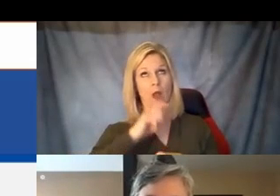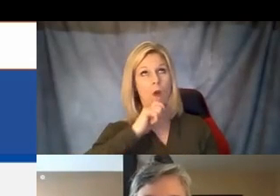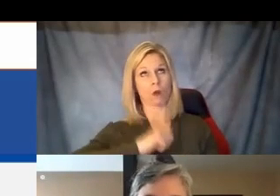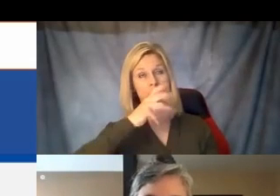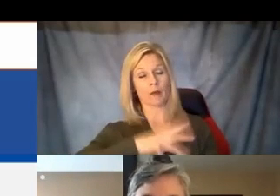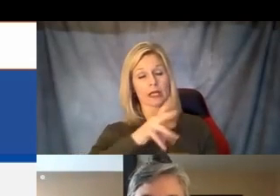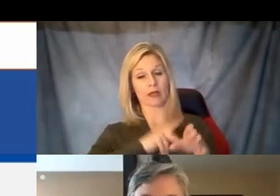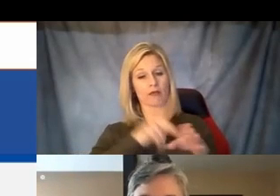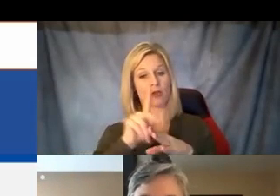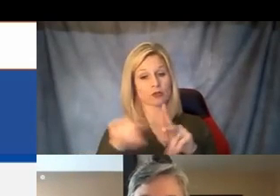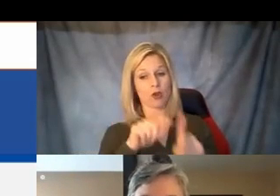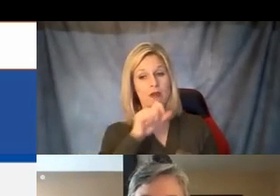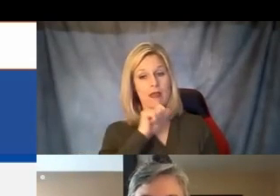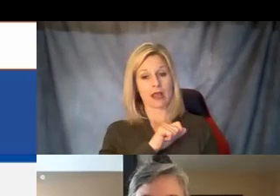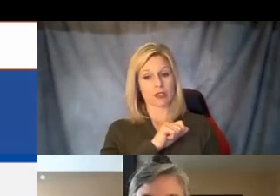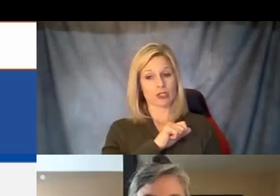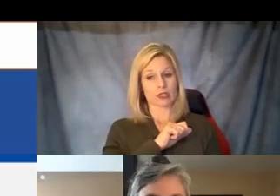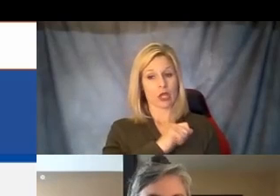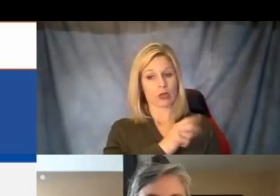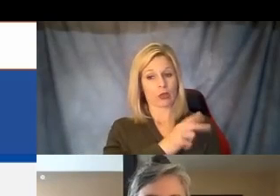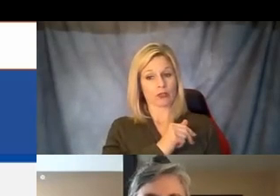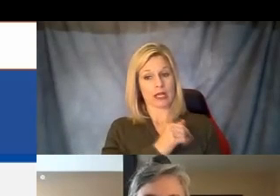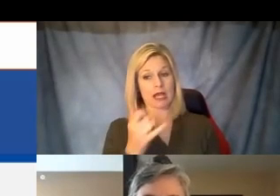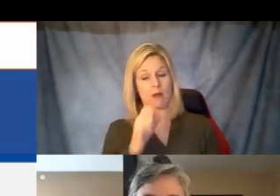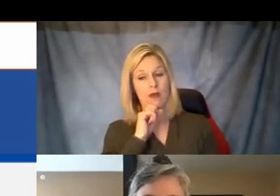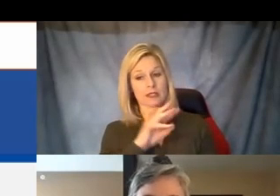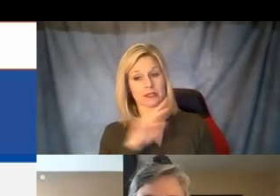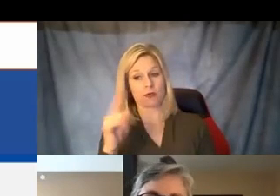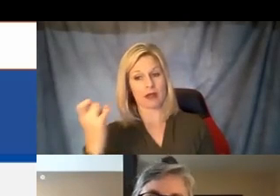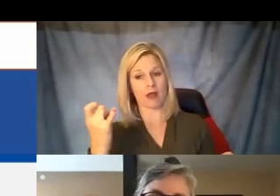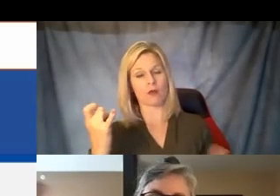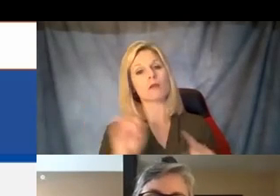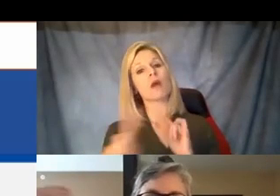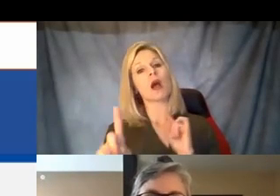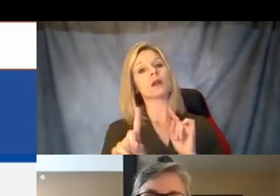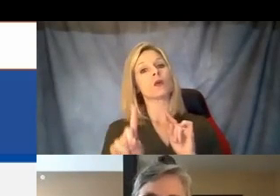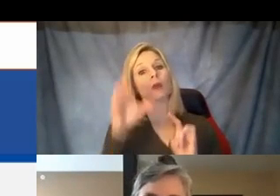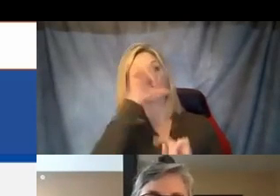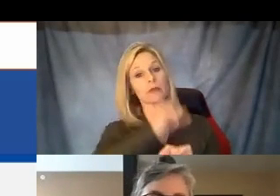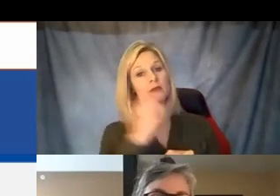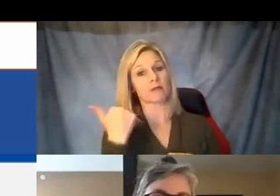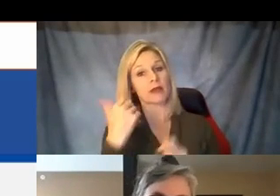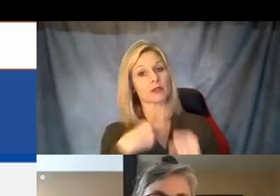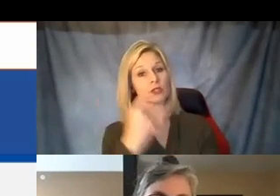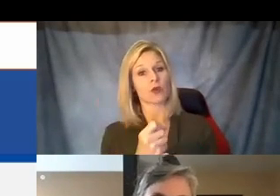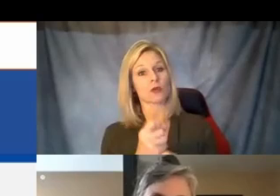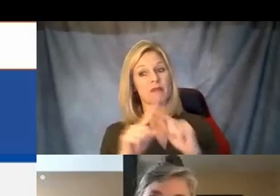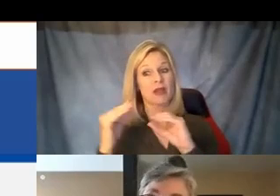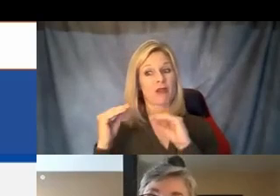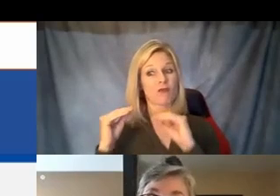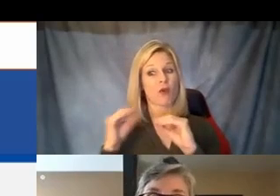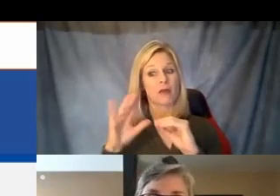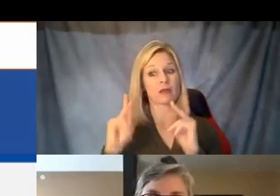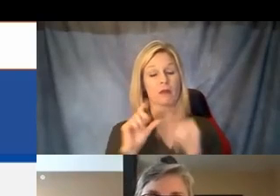at 13, being 61 years old now. But you know what I've really missed over the years? Certainly it's been informed by the people I work with.